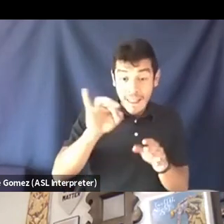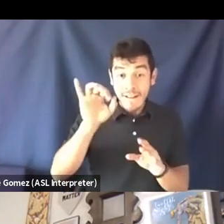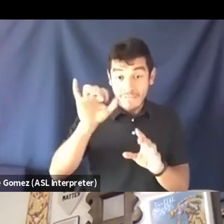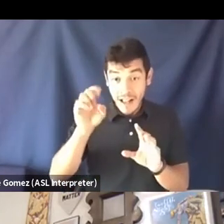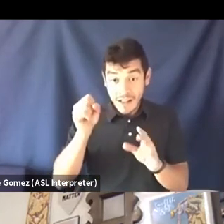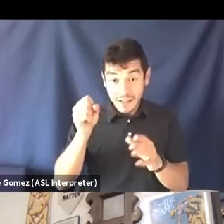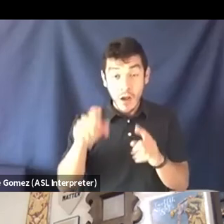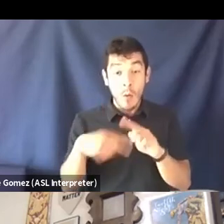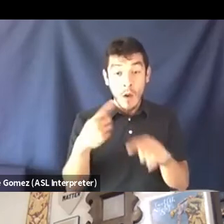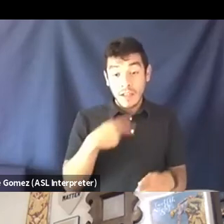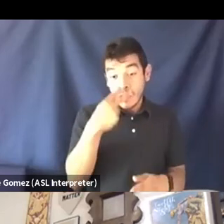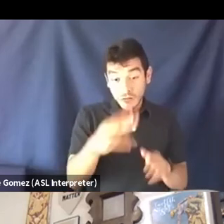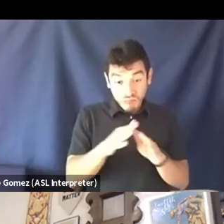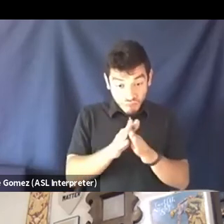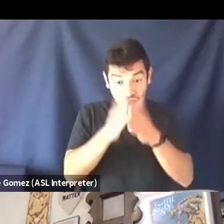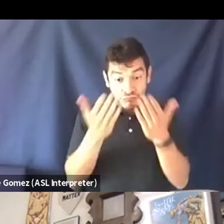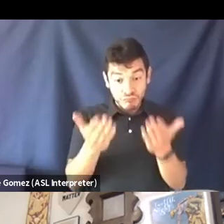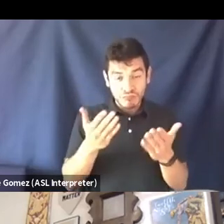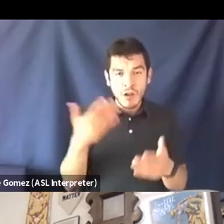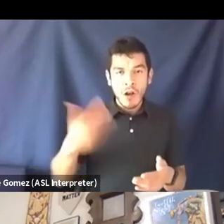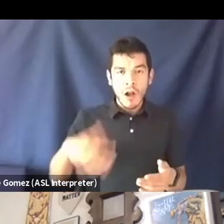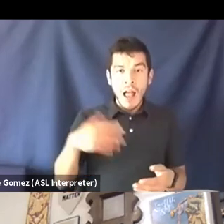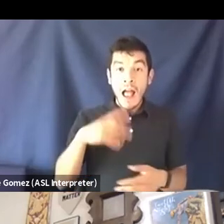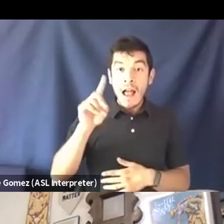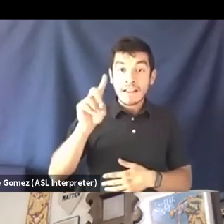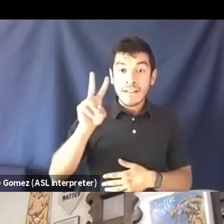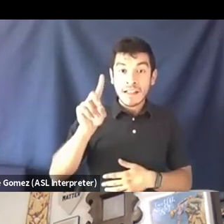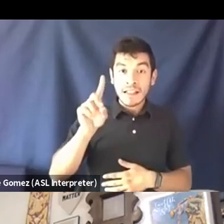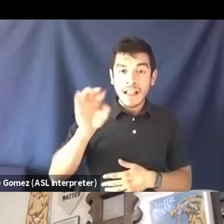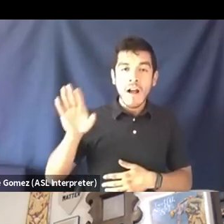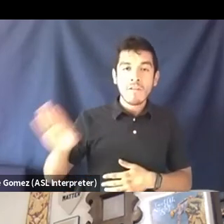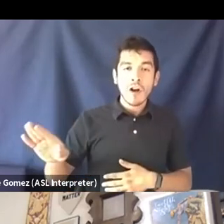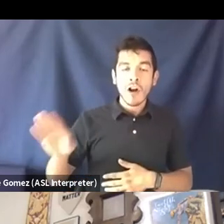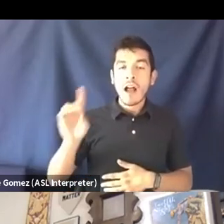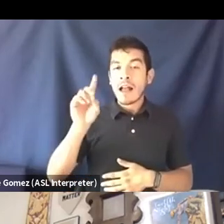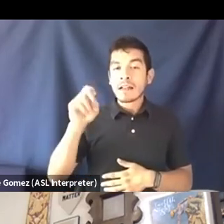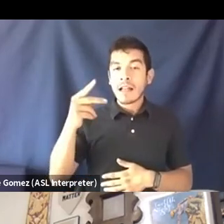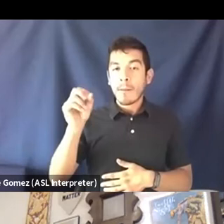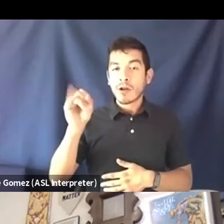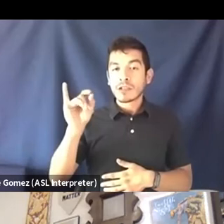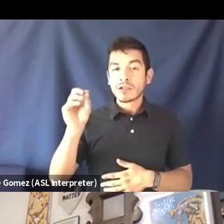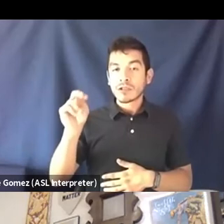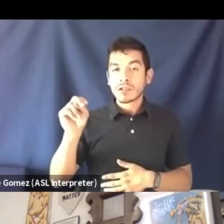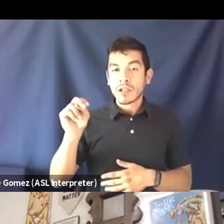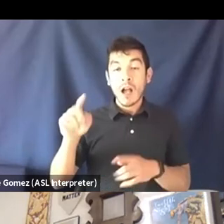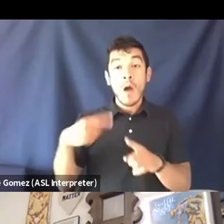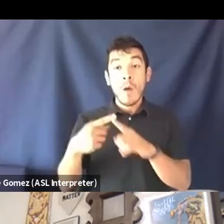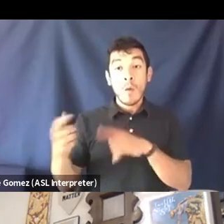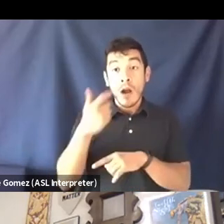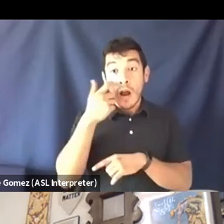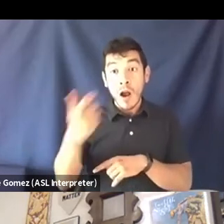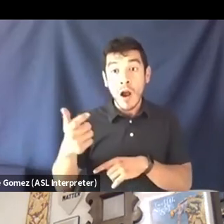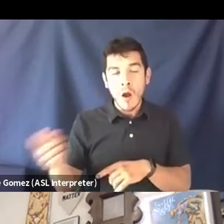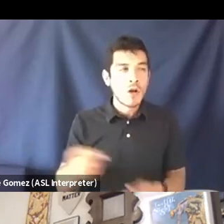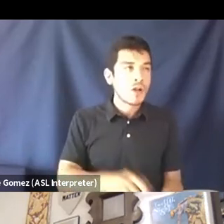once they were finally uncovered, there was a DVD of Kelly's deposition. And upon viewing, we completely